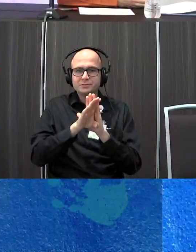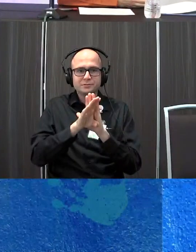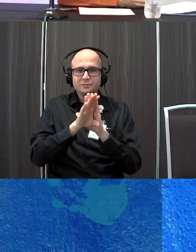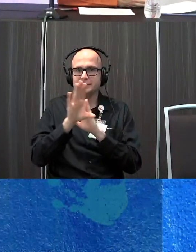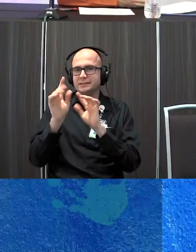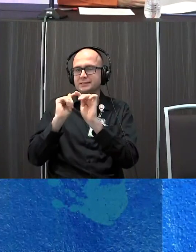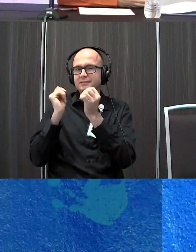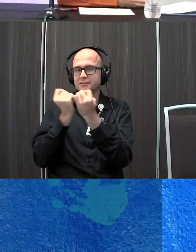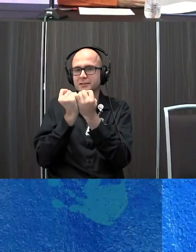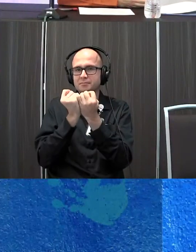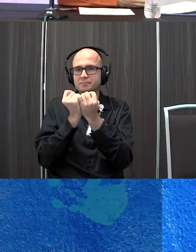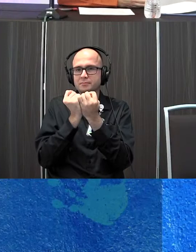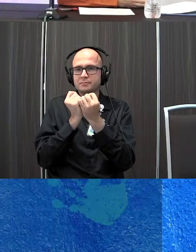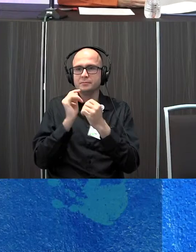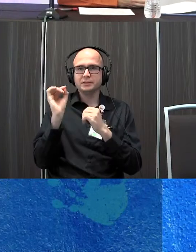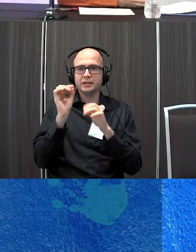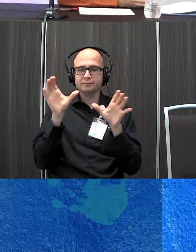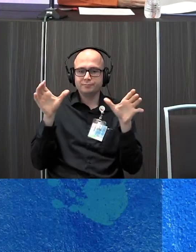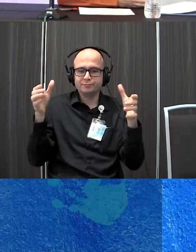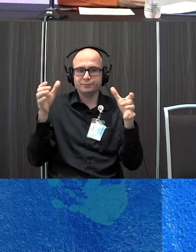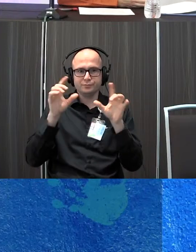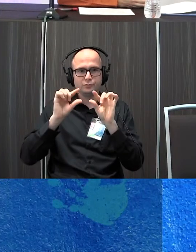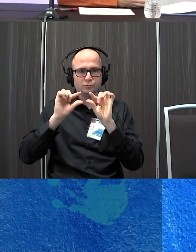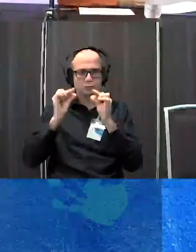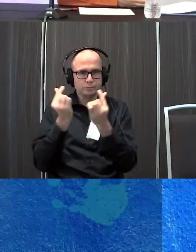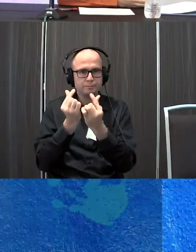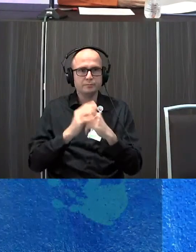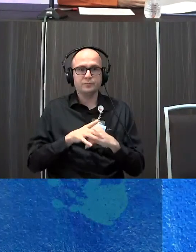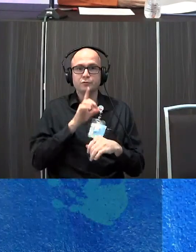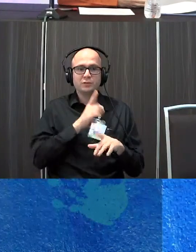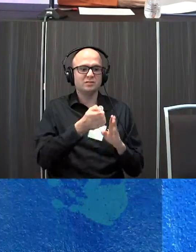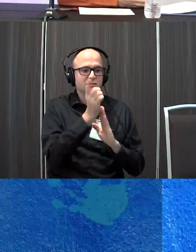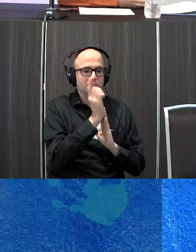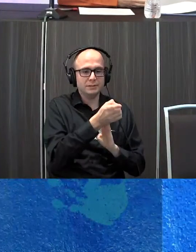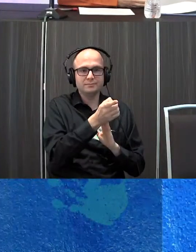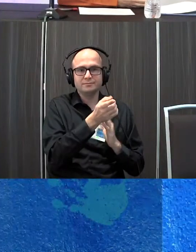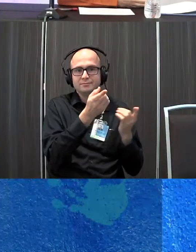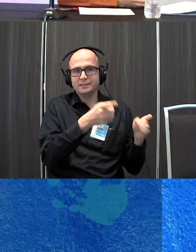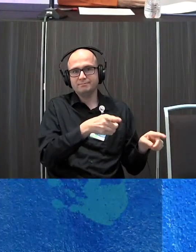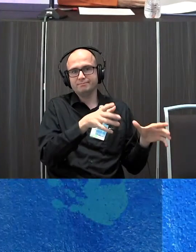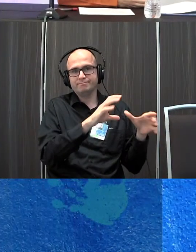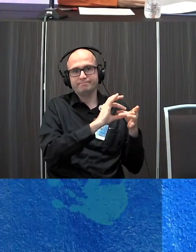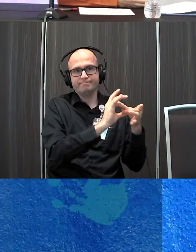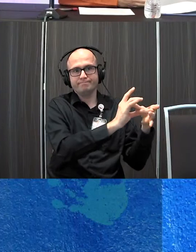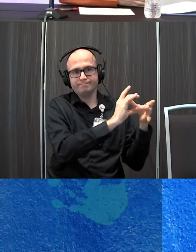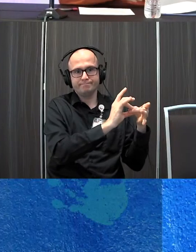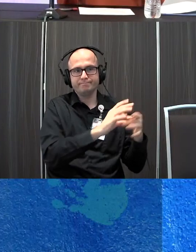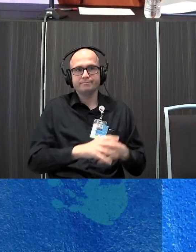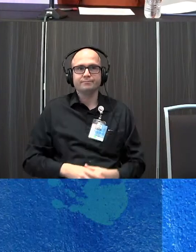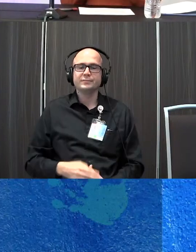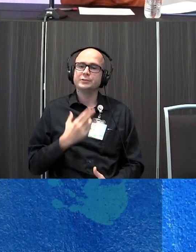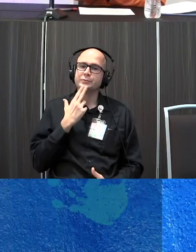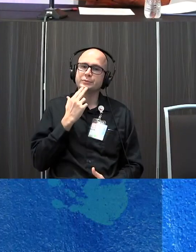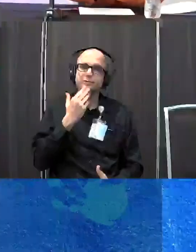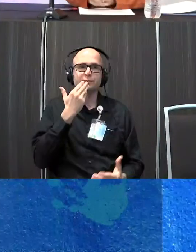his teams and like these cohesive groups, because really what it is, it's the moments. So, Oh, how sweet. so